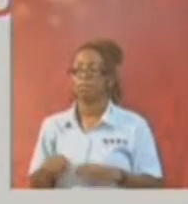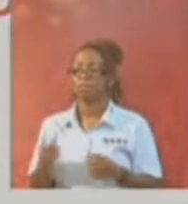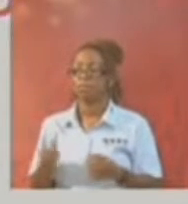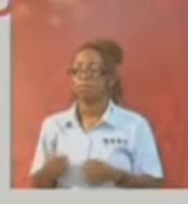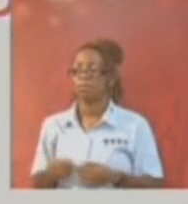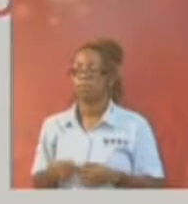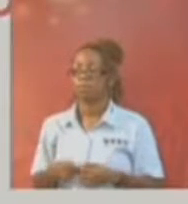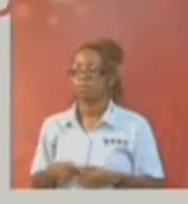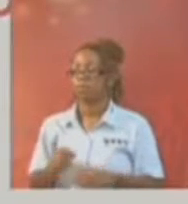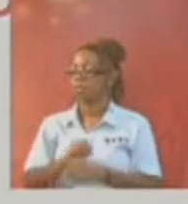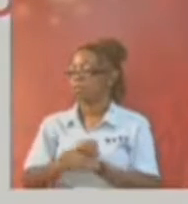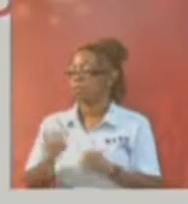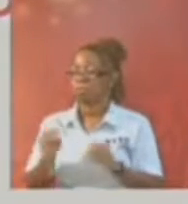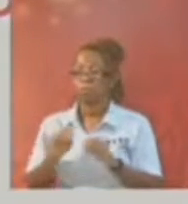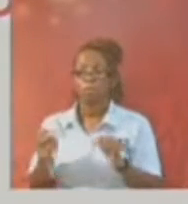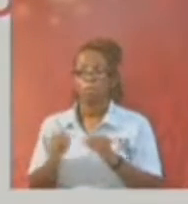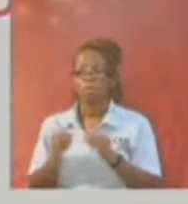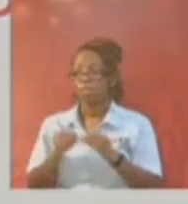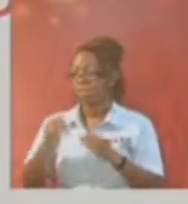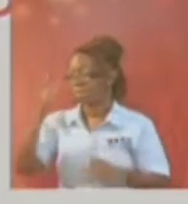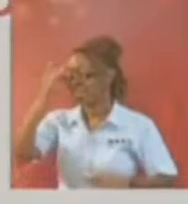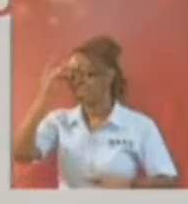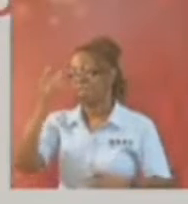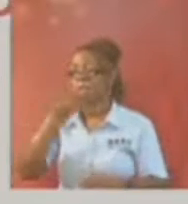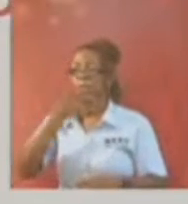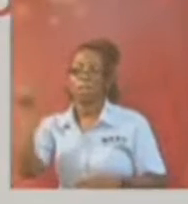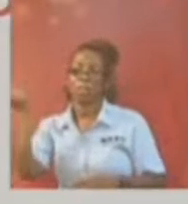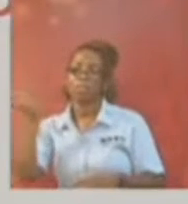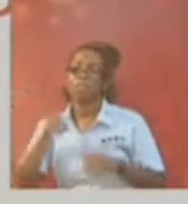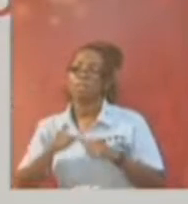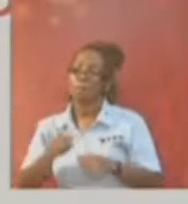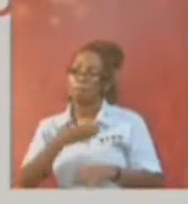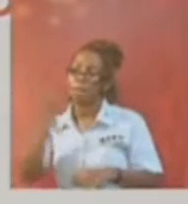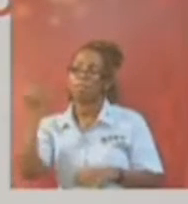minus the inverse of R0. So that for something with